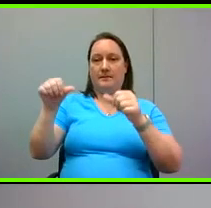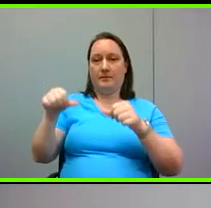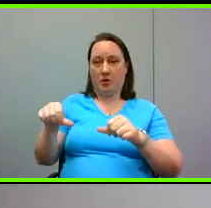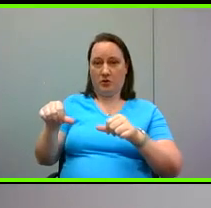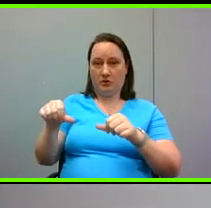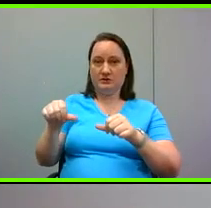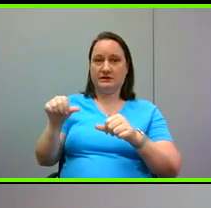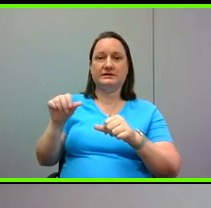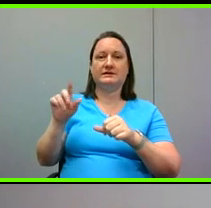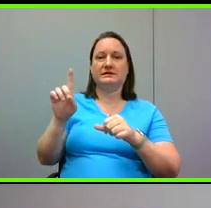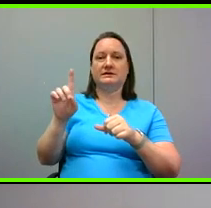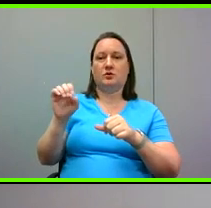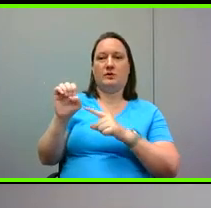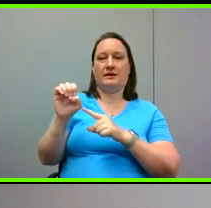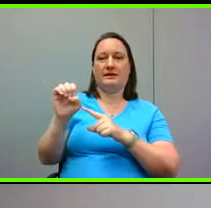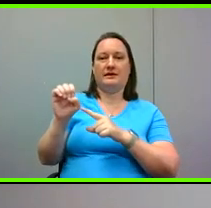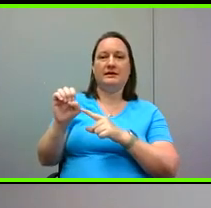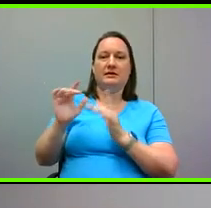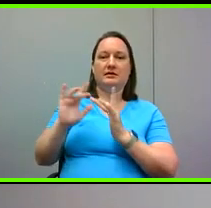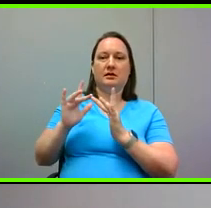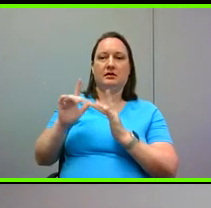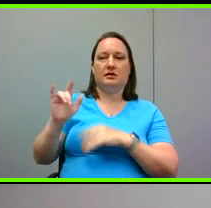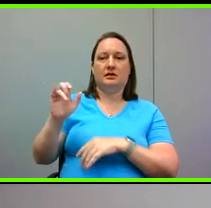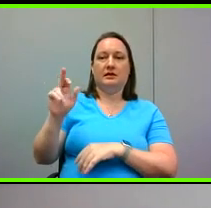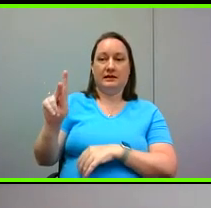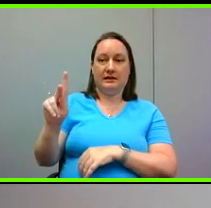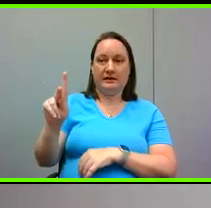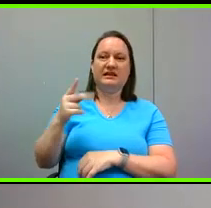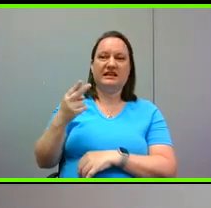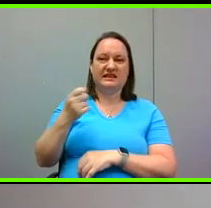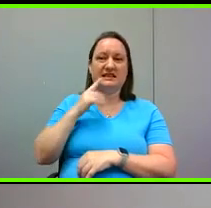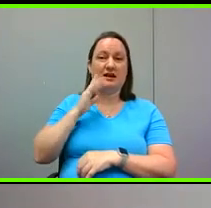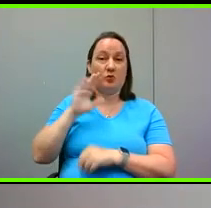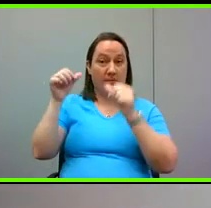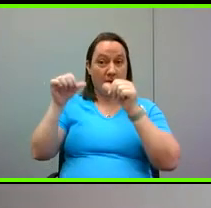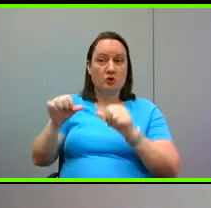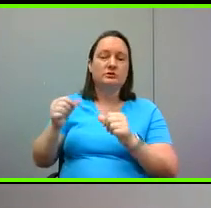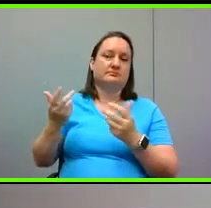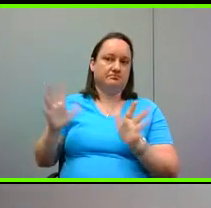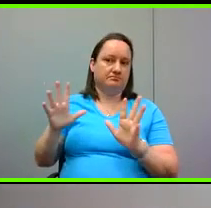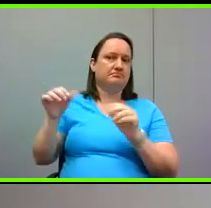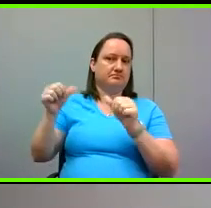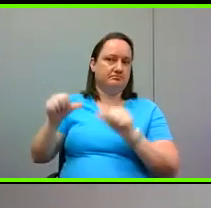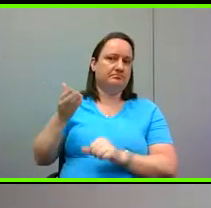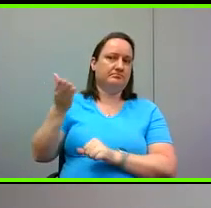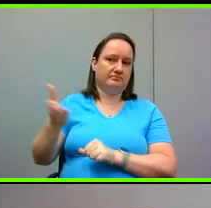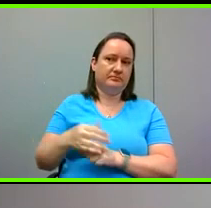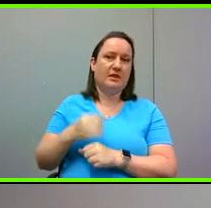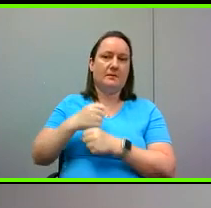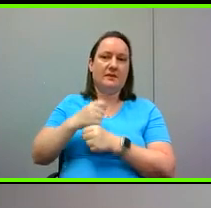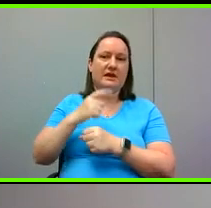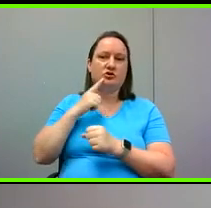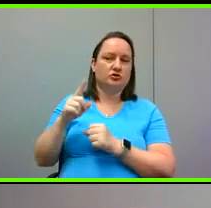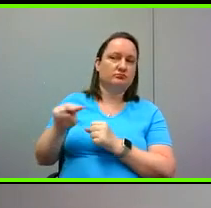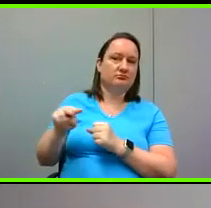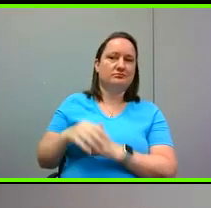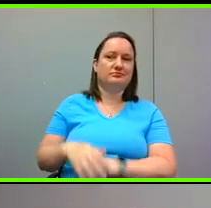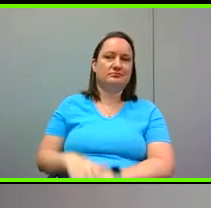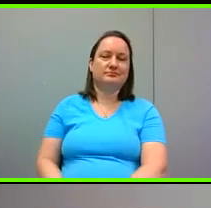the Department of Education links that he said that he would post. So those are there. Make sure you take note of